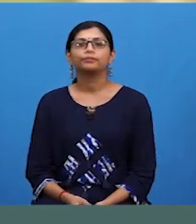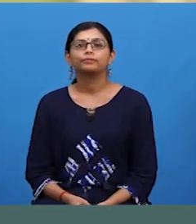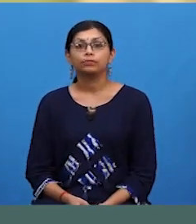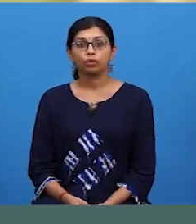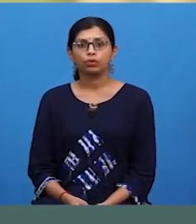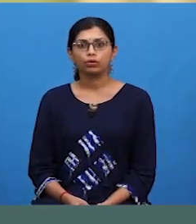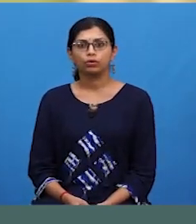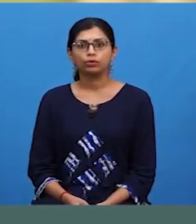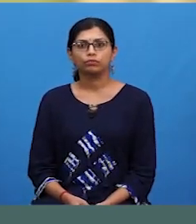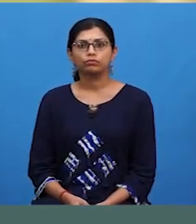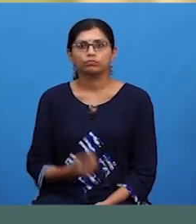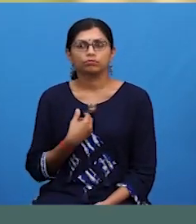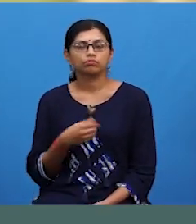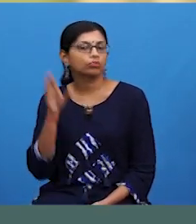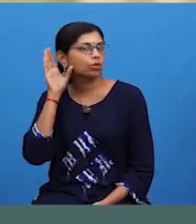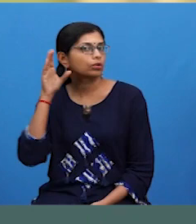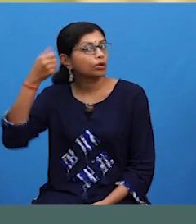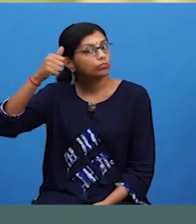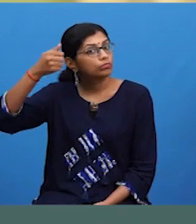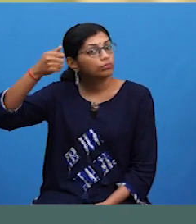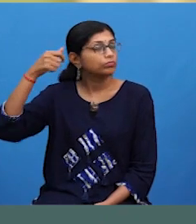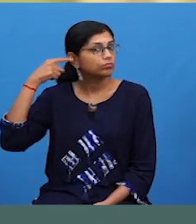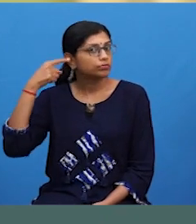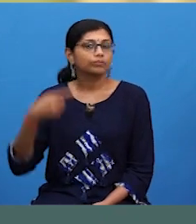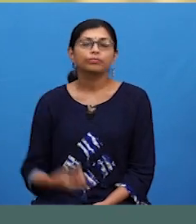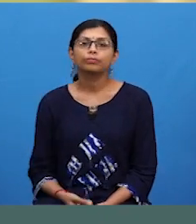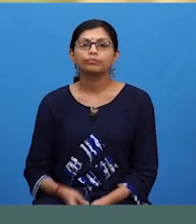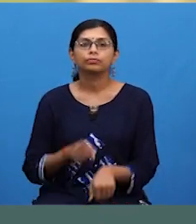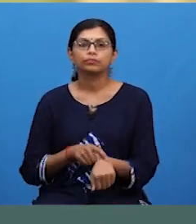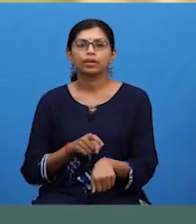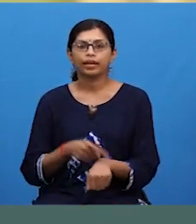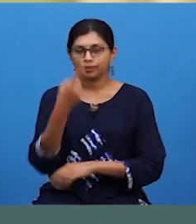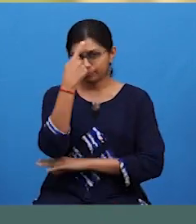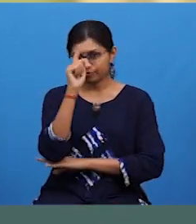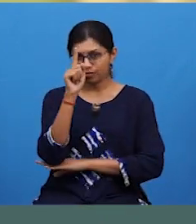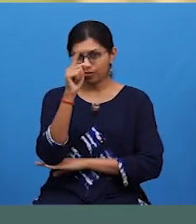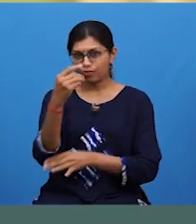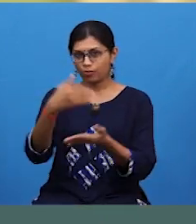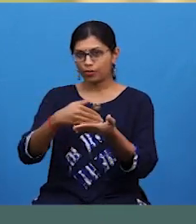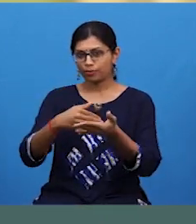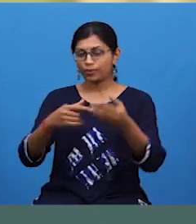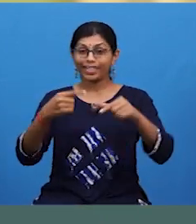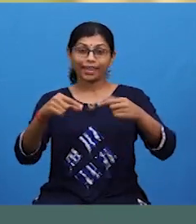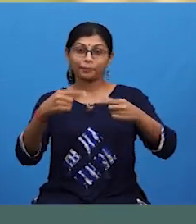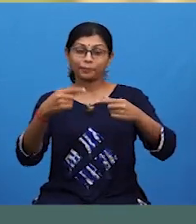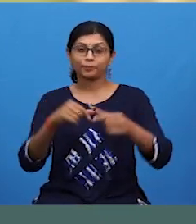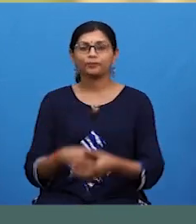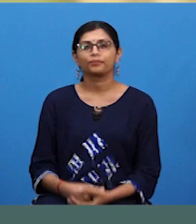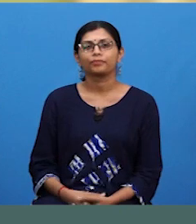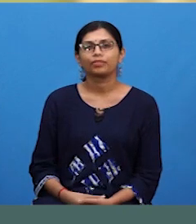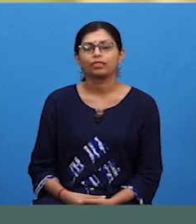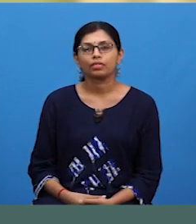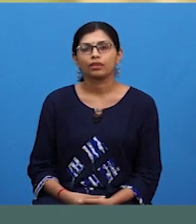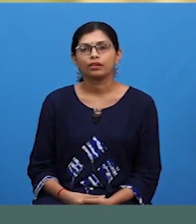Oh, did you hear that? It's time for another round of game. Only this